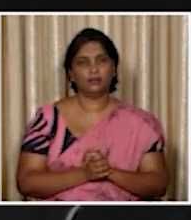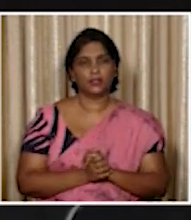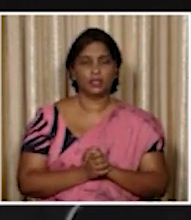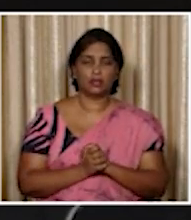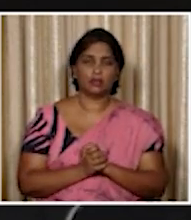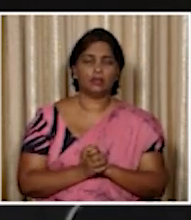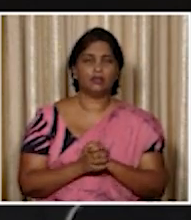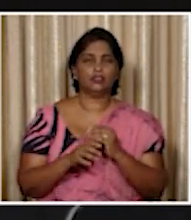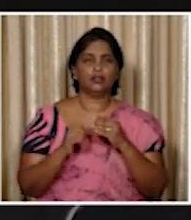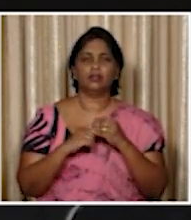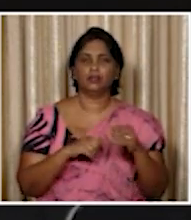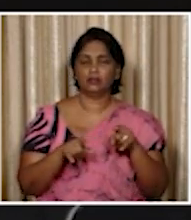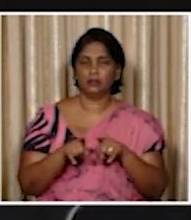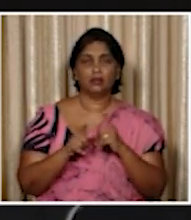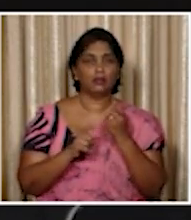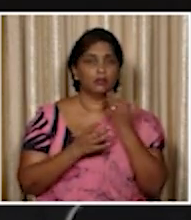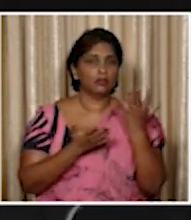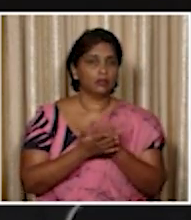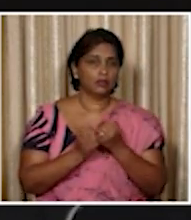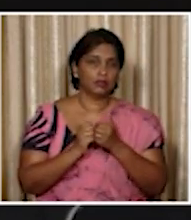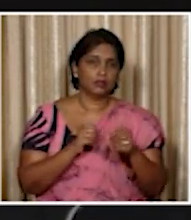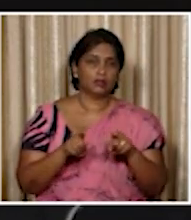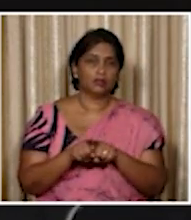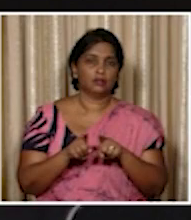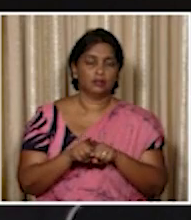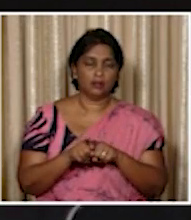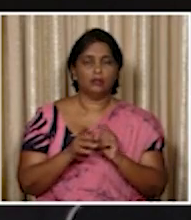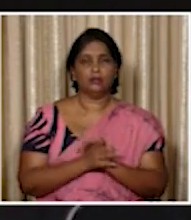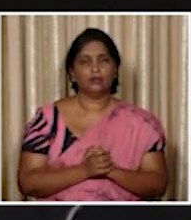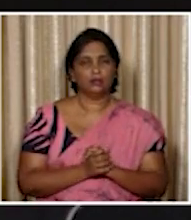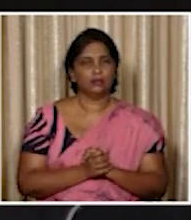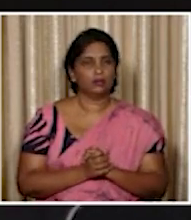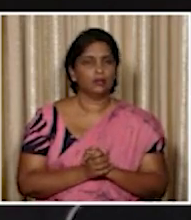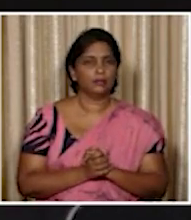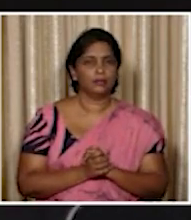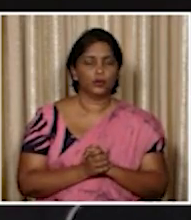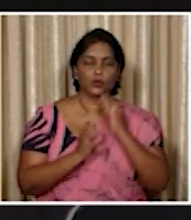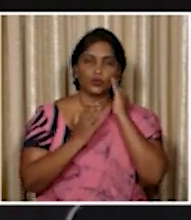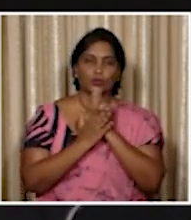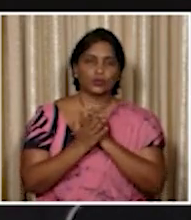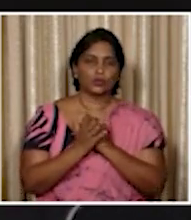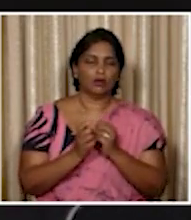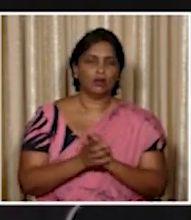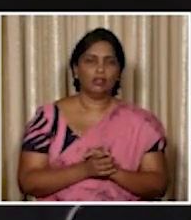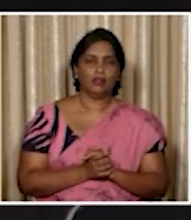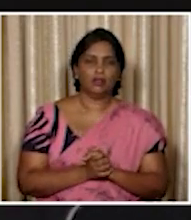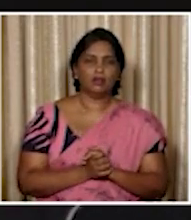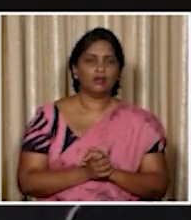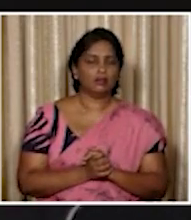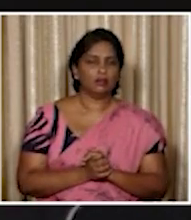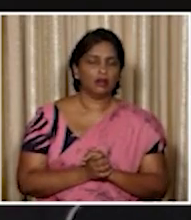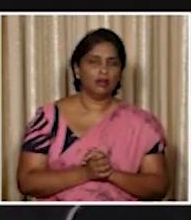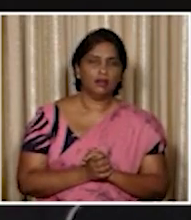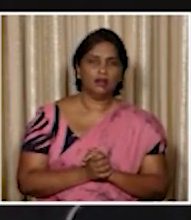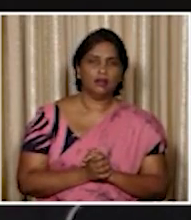Both want the data to manipulate and control populations and make themselves more powerful. That is why they brought